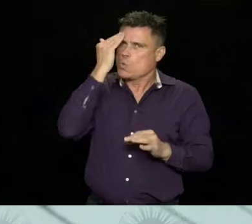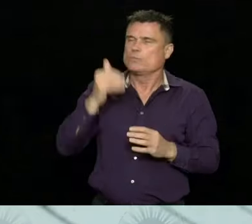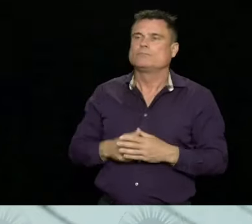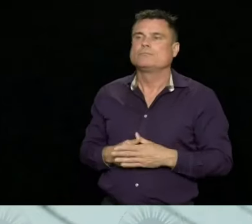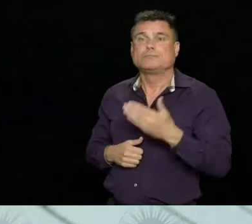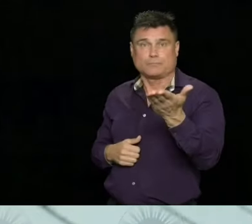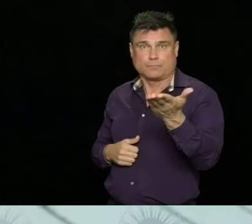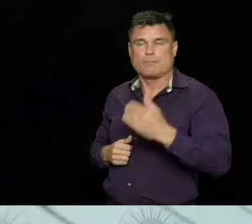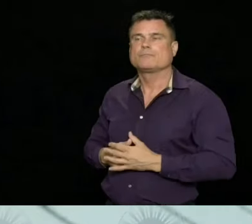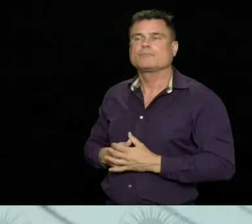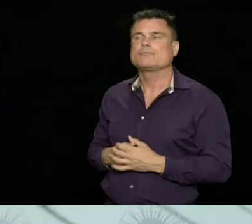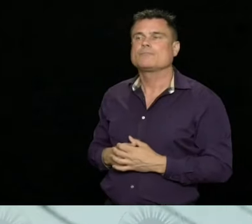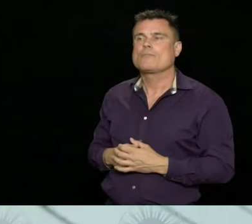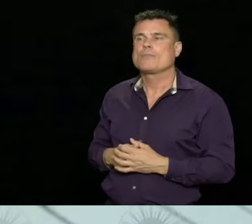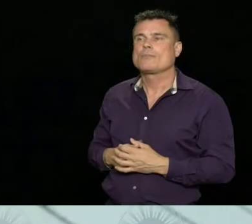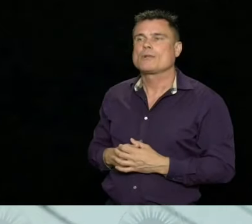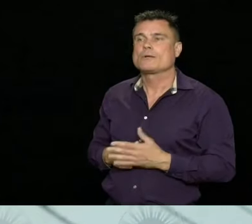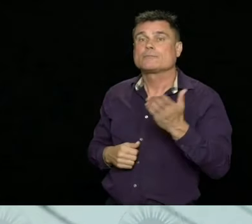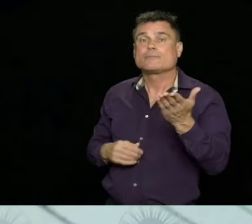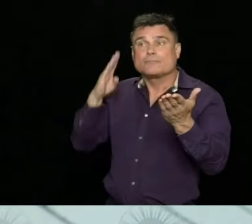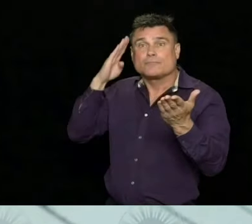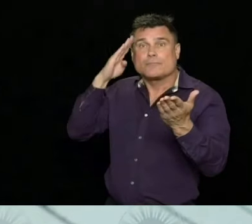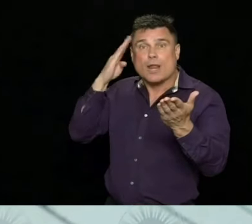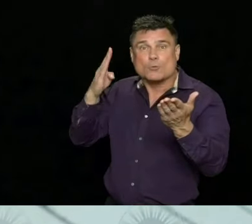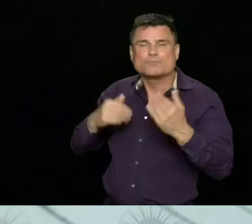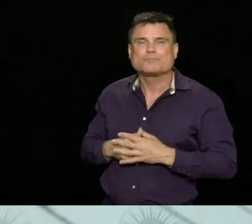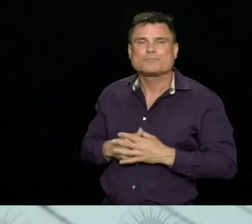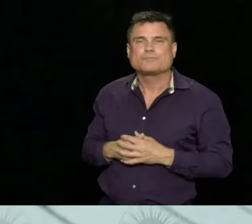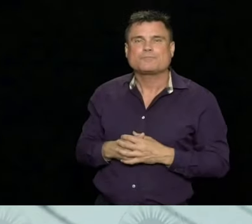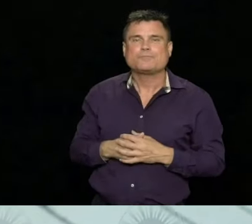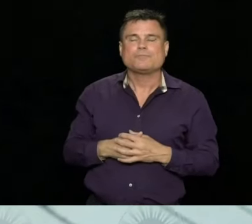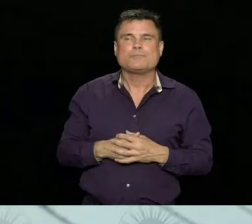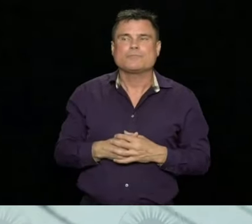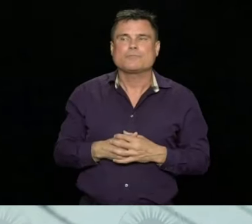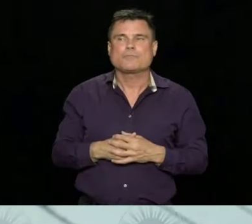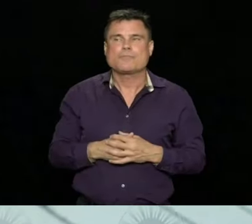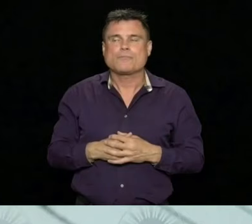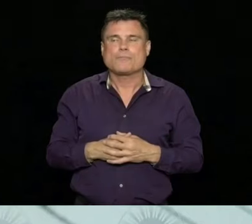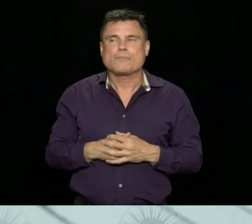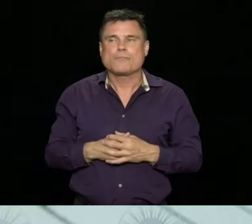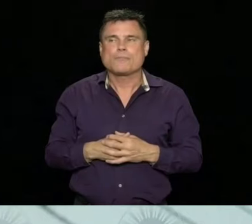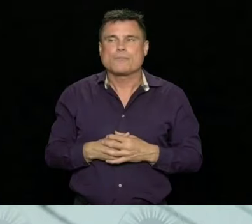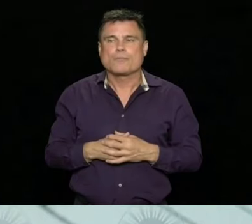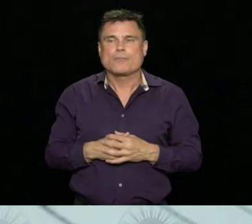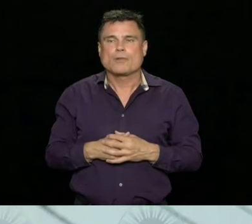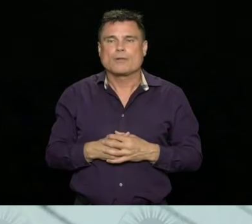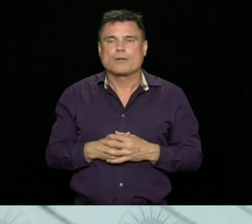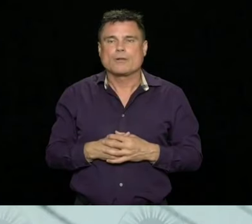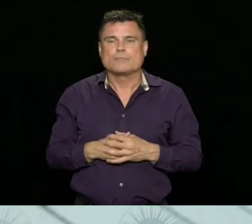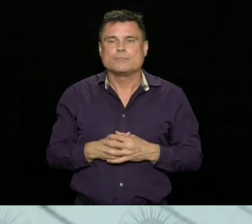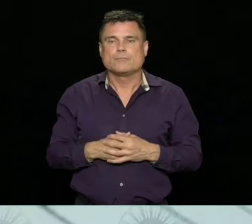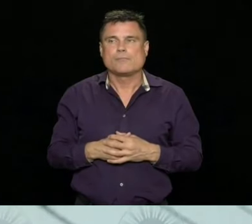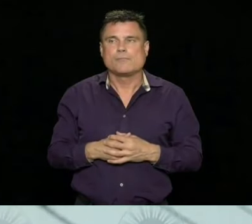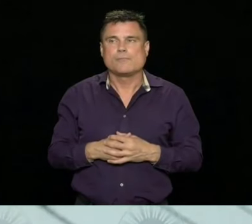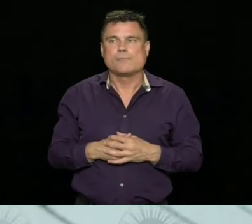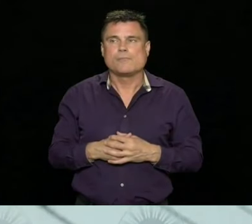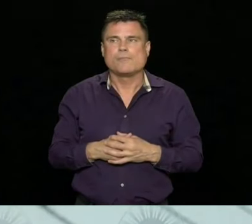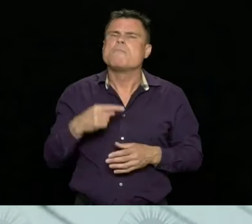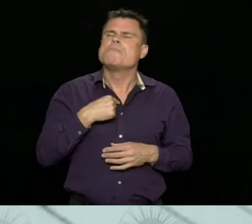Hi, Minister. I just wondered if you or WorkSafeBC are hearing from businesses that are having difficulty or confusion